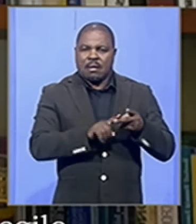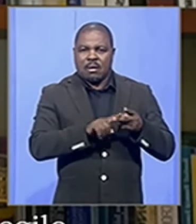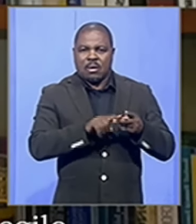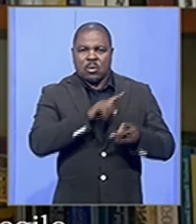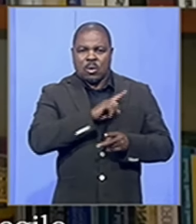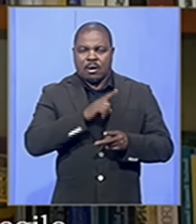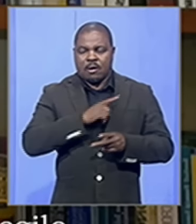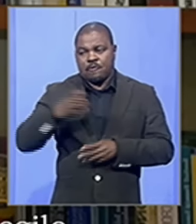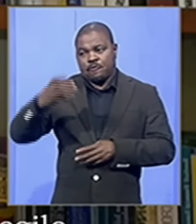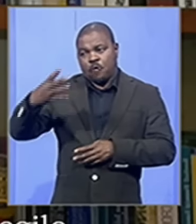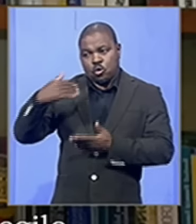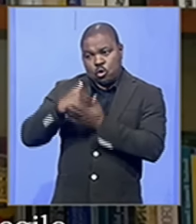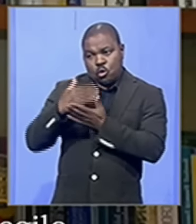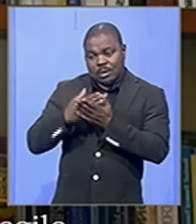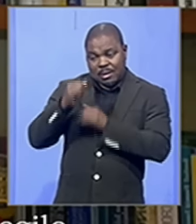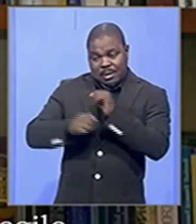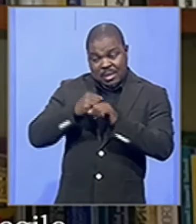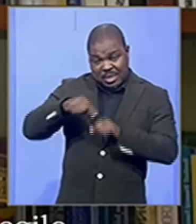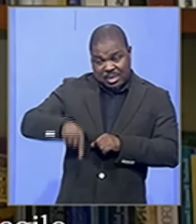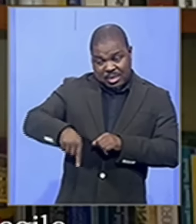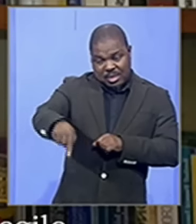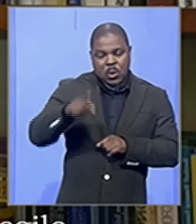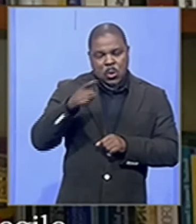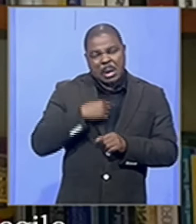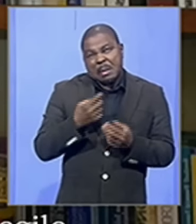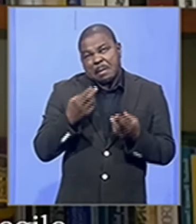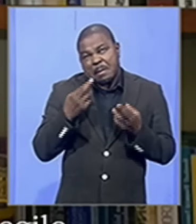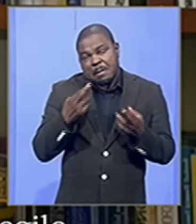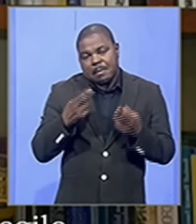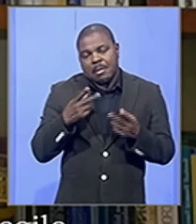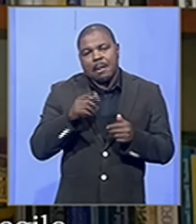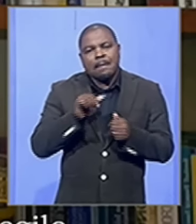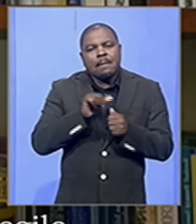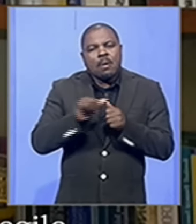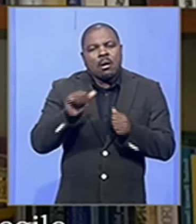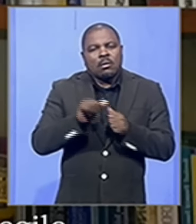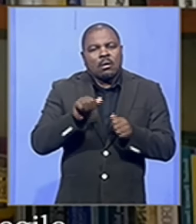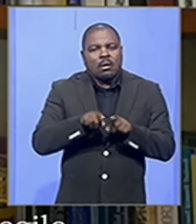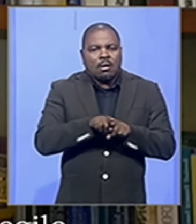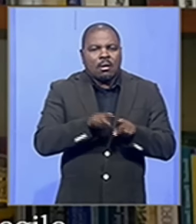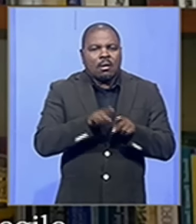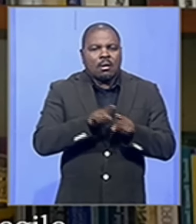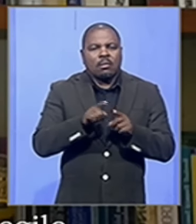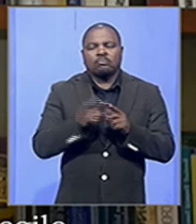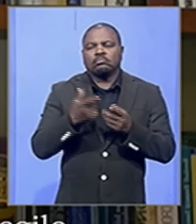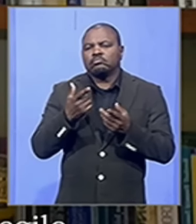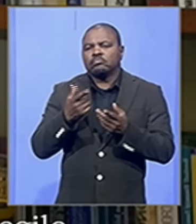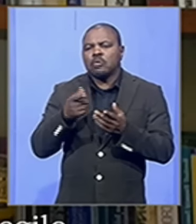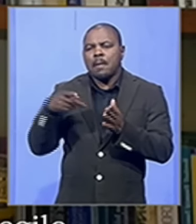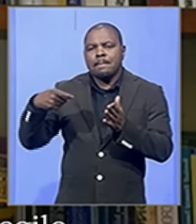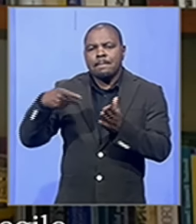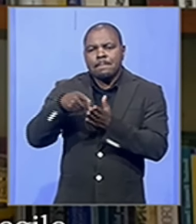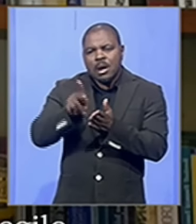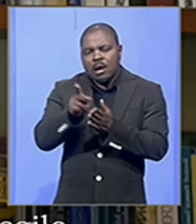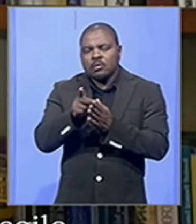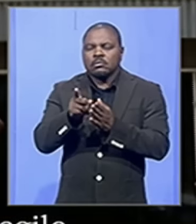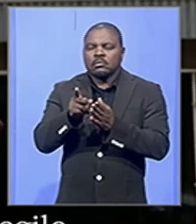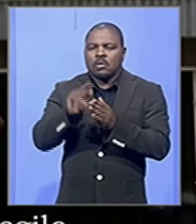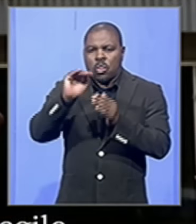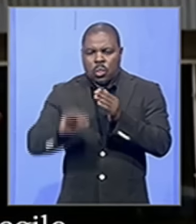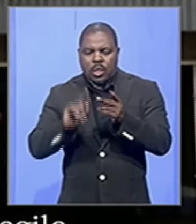fourth quarter of this year when we think that there will be significant relief from both lower inflation and lower interest